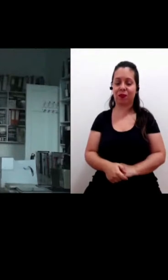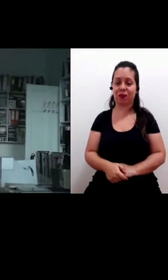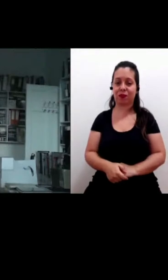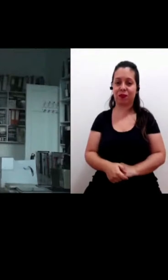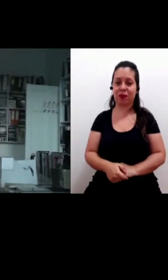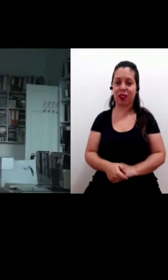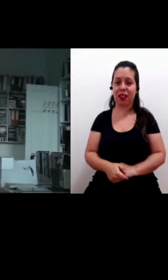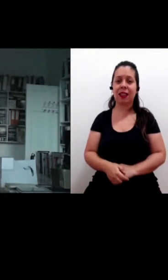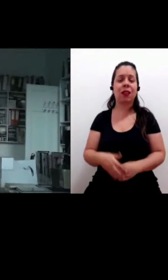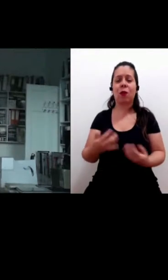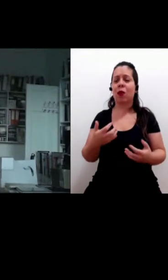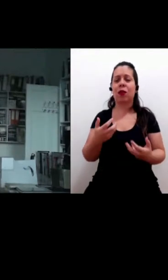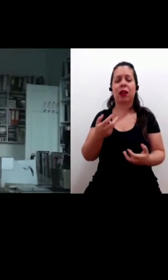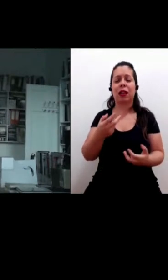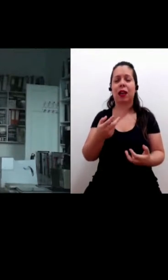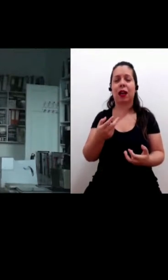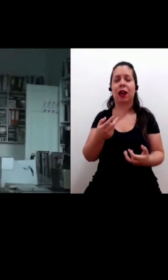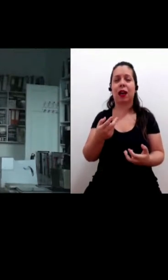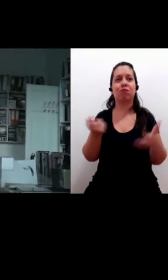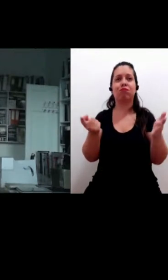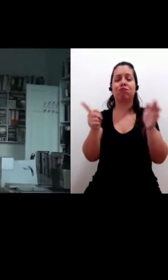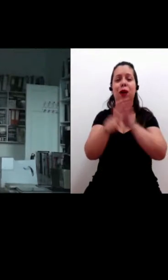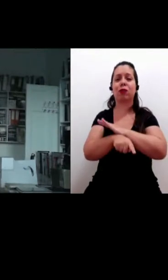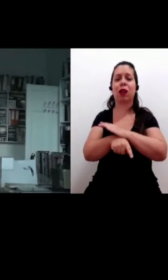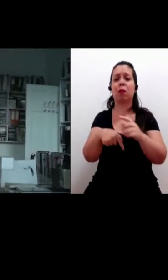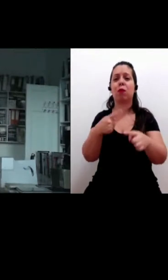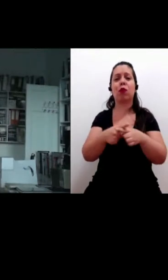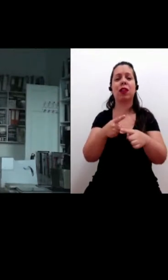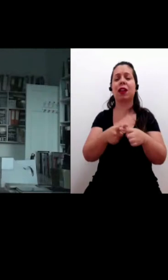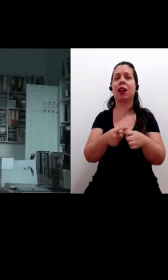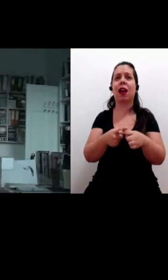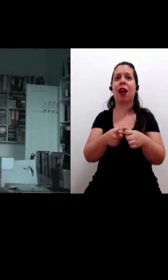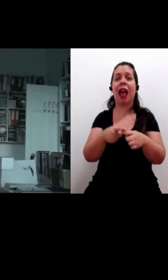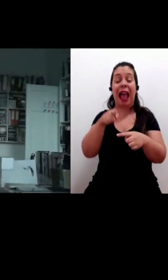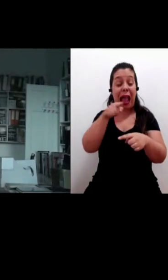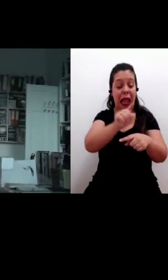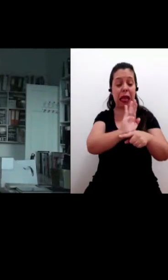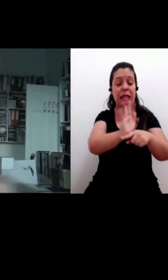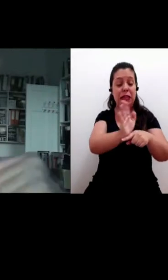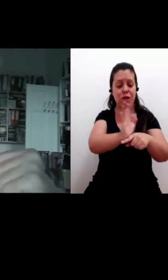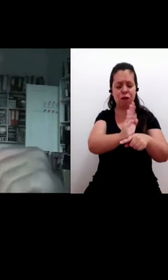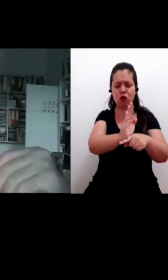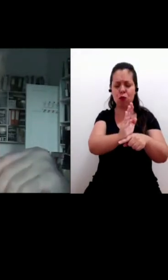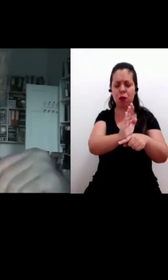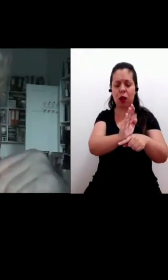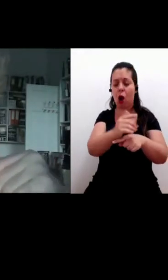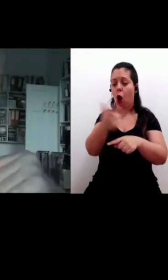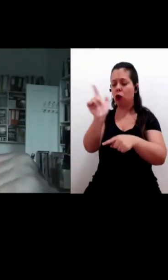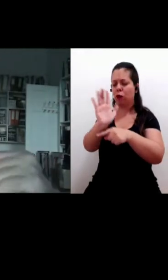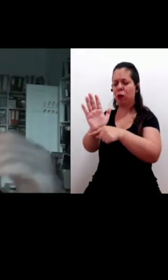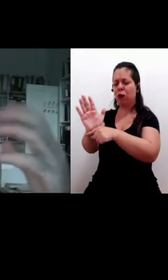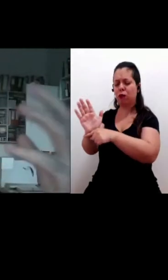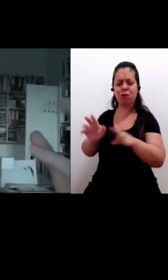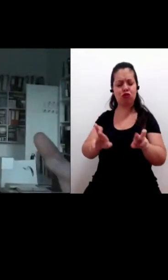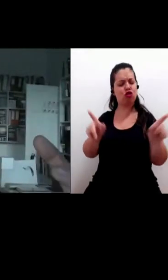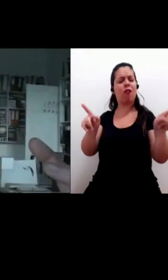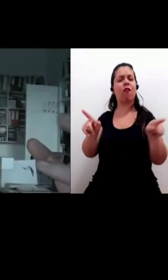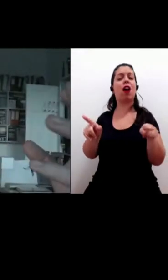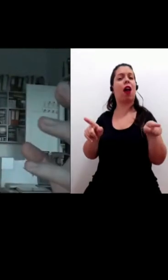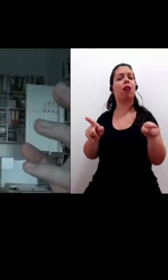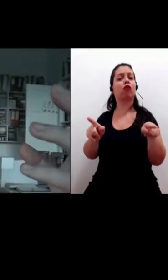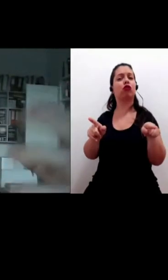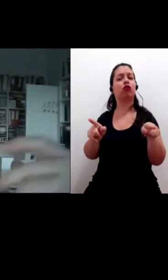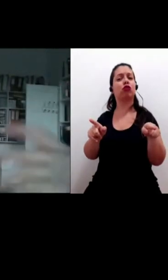why did you decide to do it so differently from your other films? I was approached